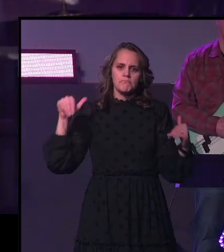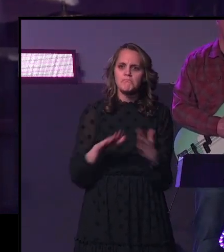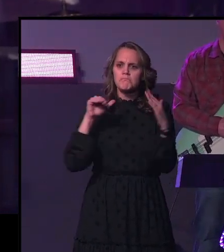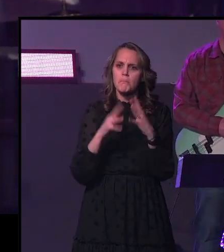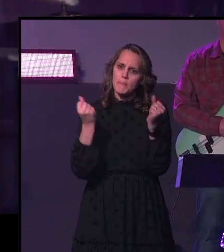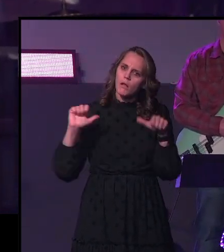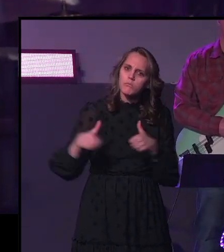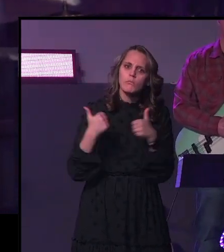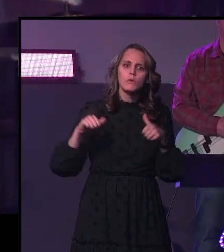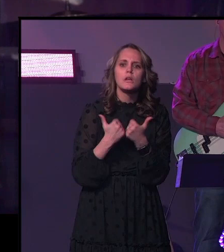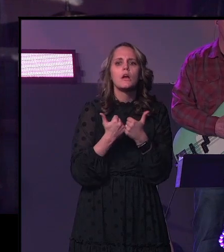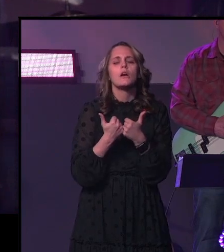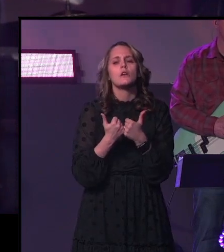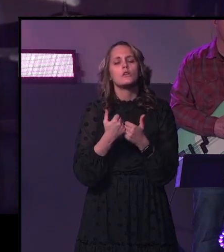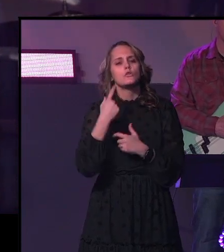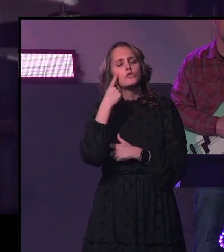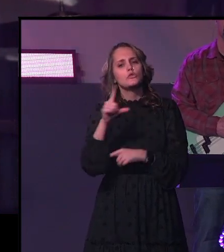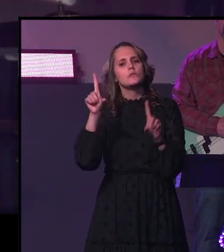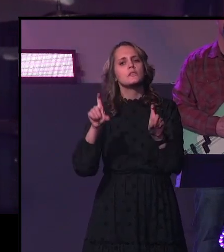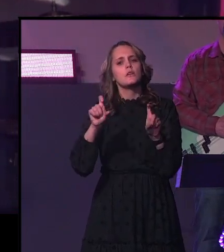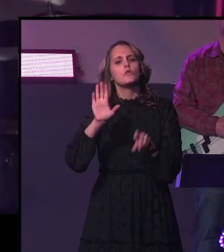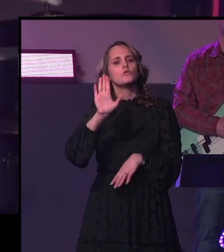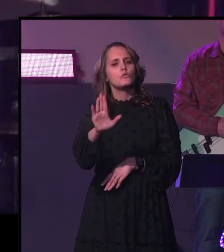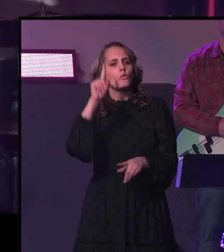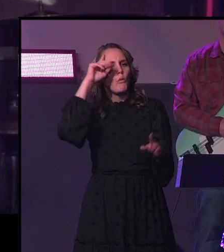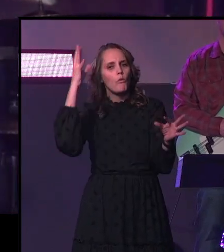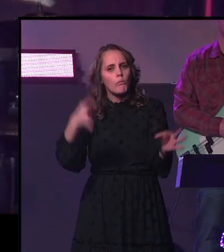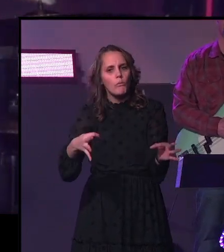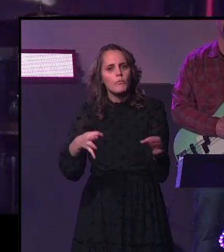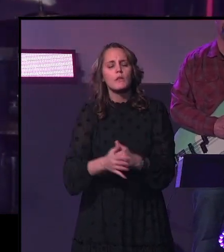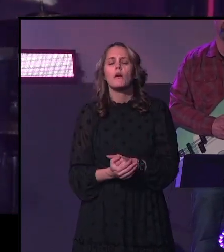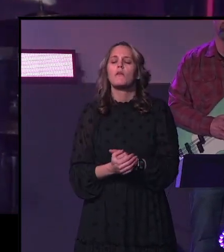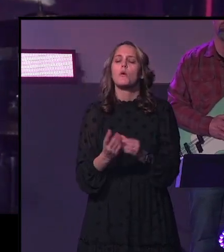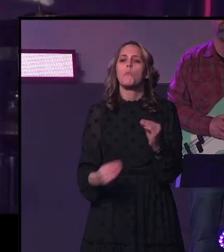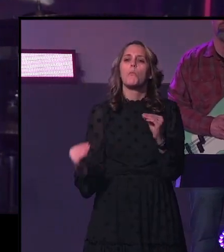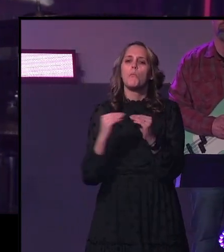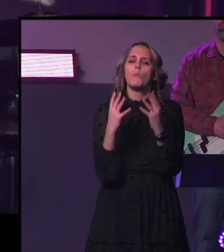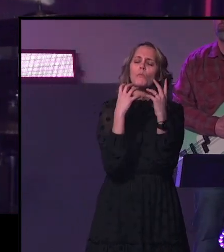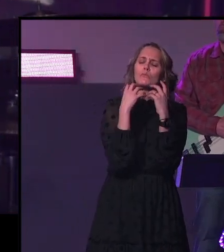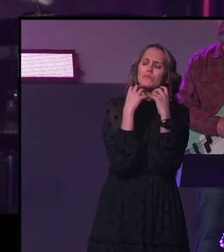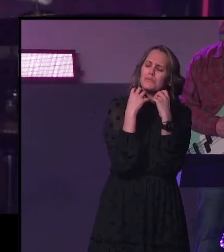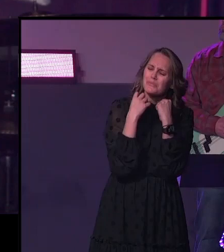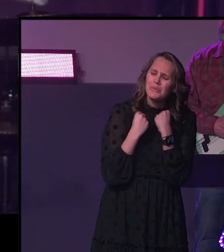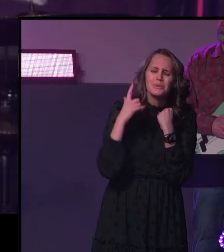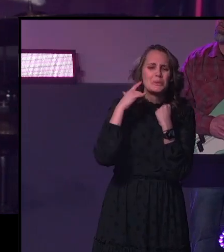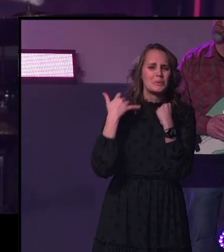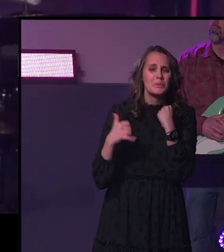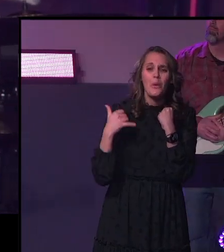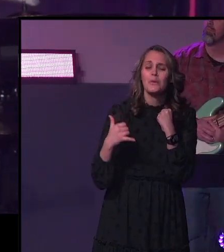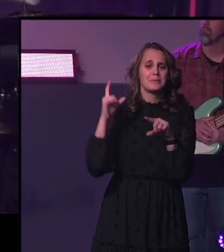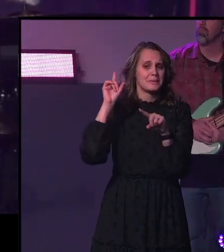so that the tested genuineness of your faith, more precious than gold that perishes though it is tested by